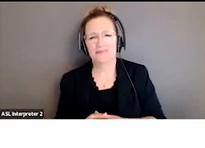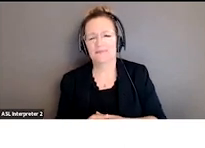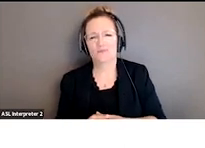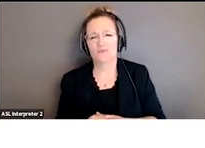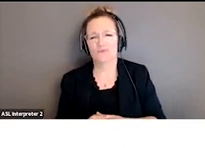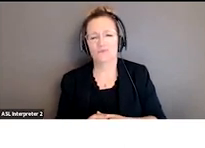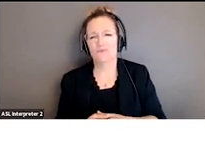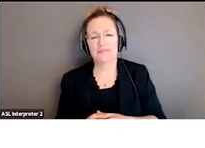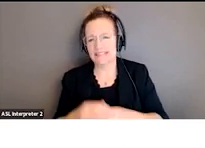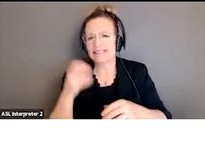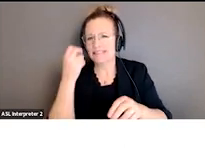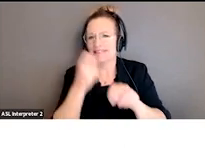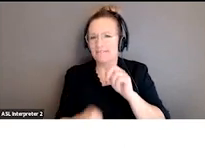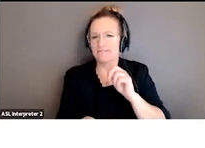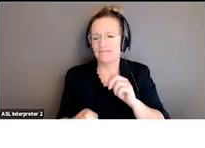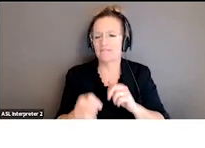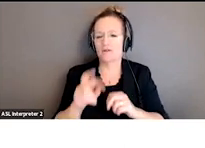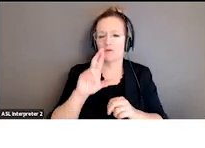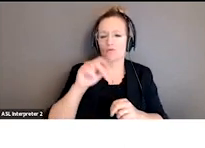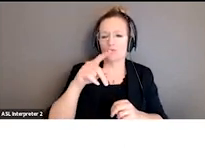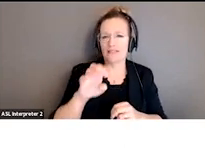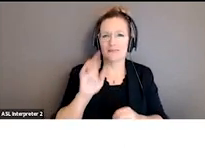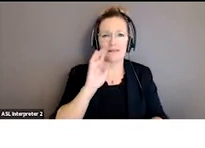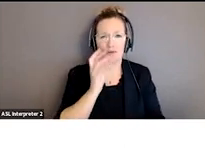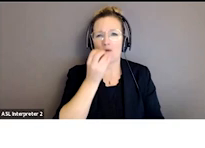for food or something like that.